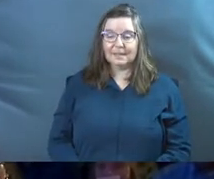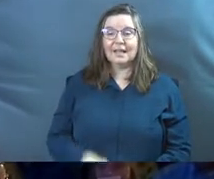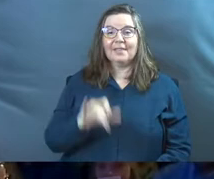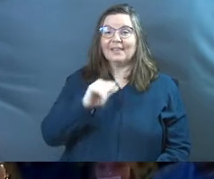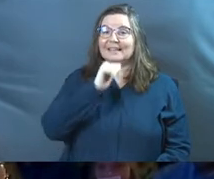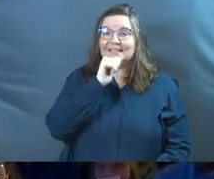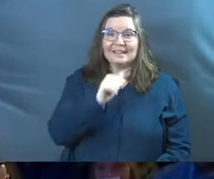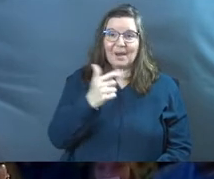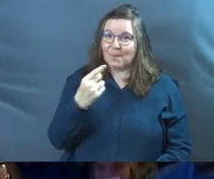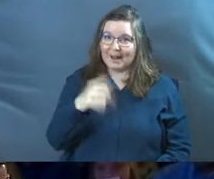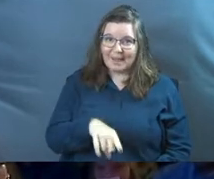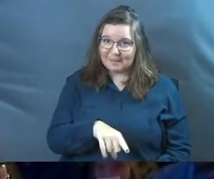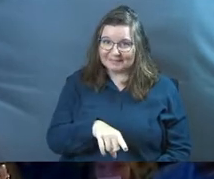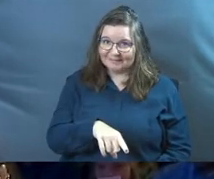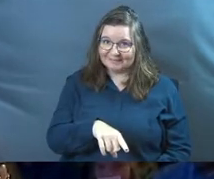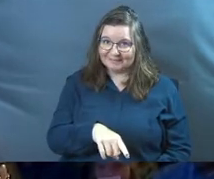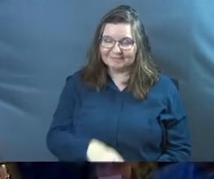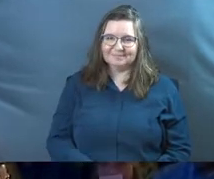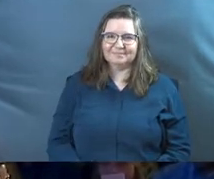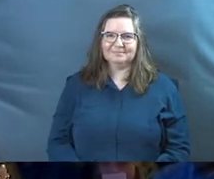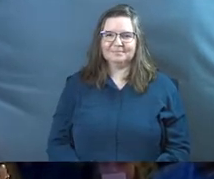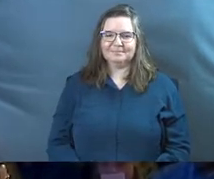That is not what happened.